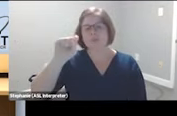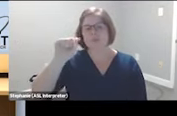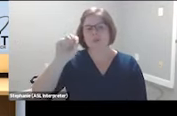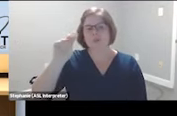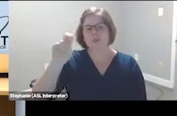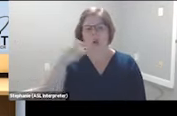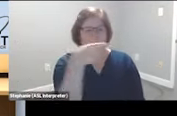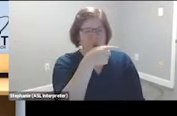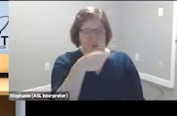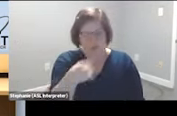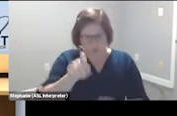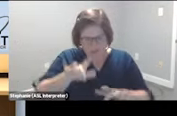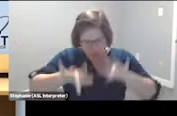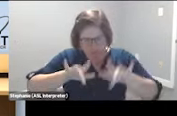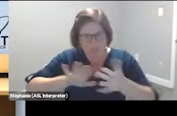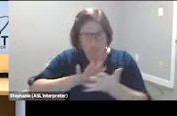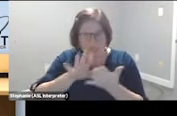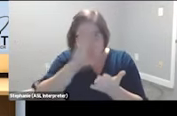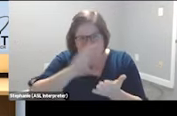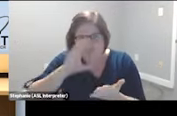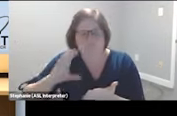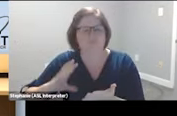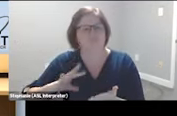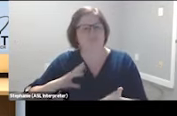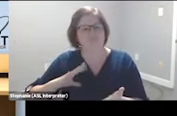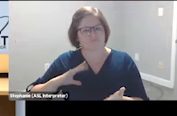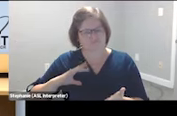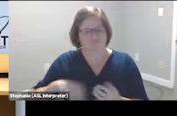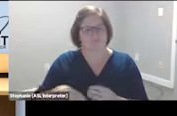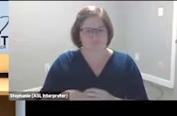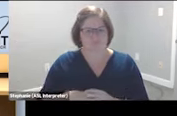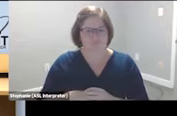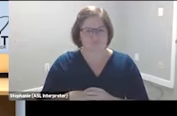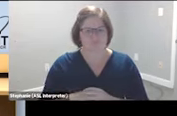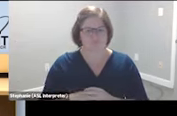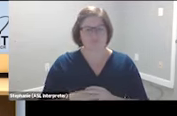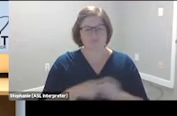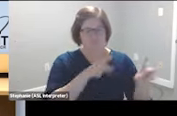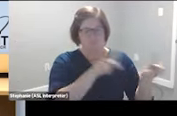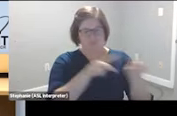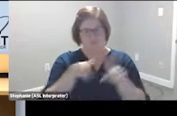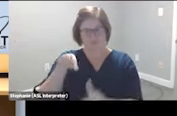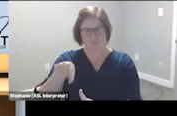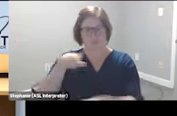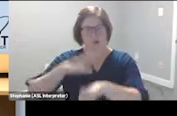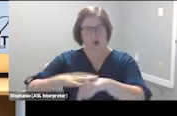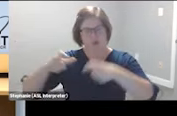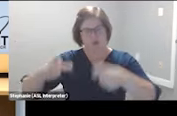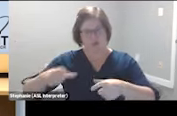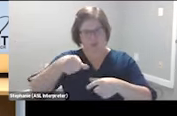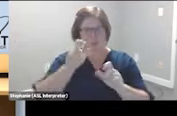an interactive Rosetta Stone Explorer on the internet, and on the graffiti, we can see